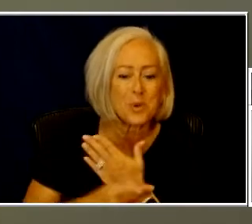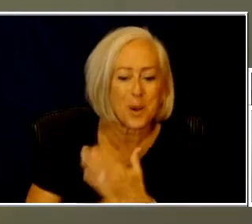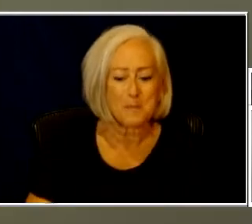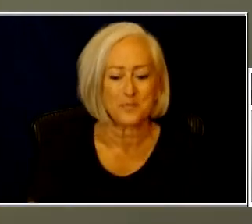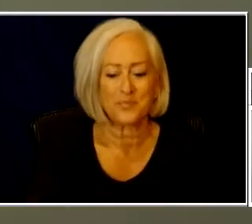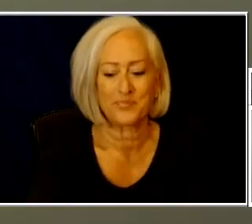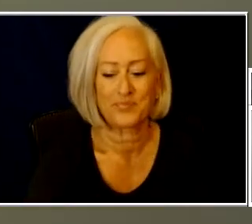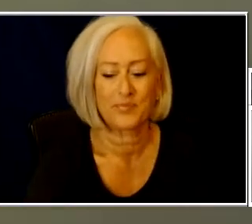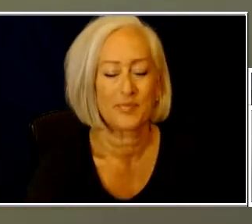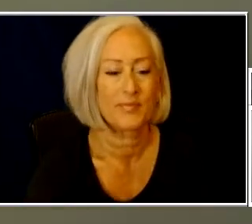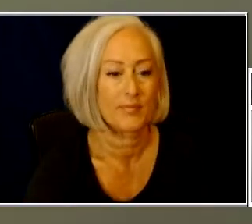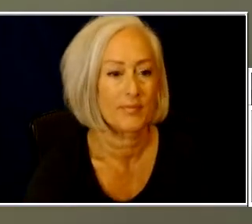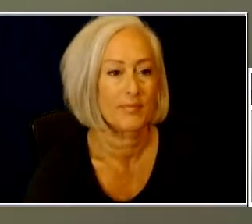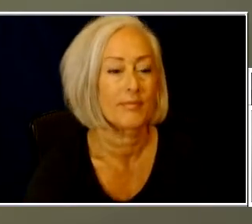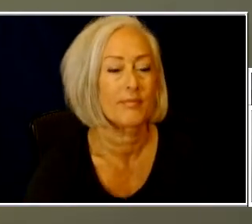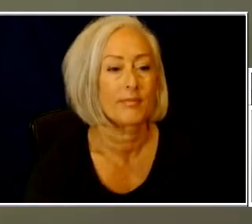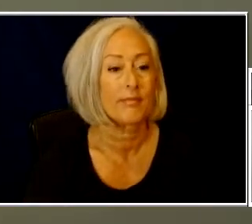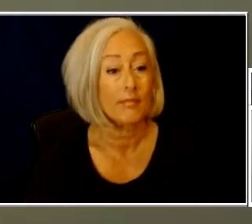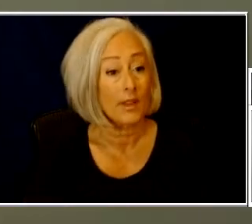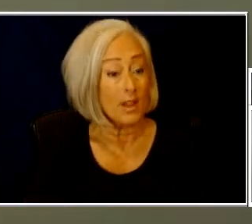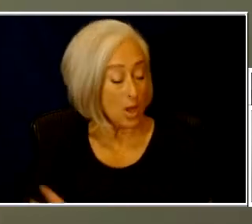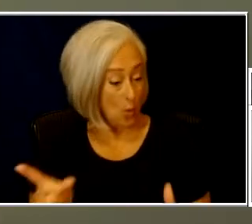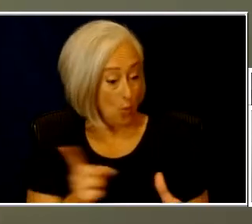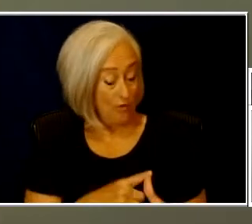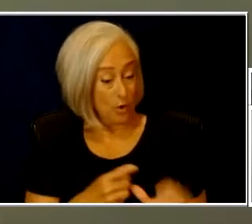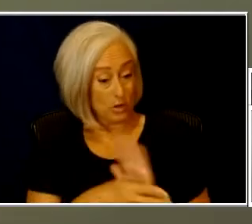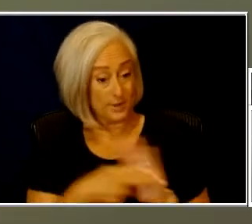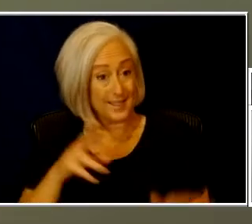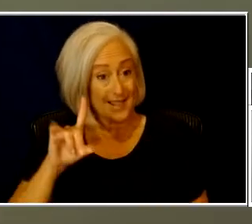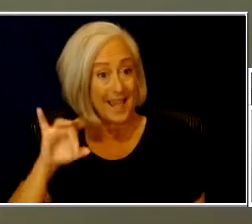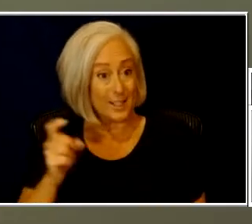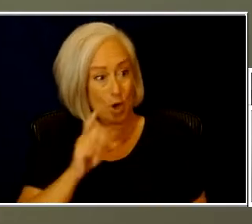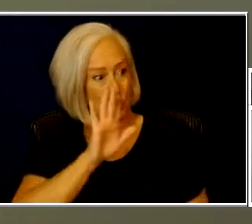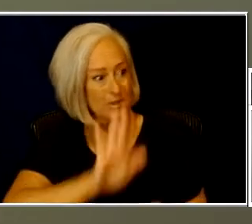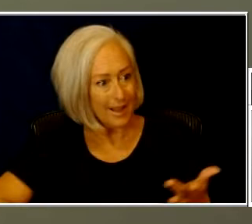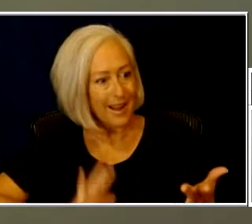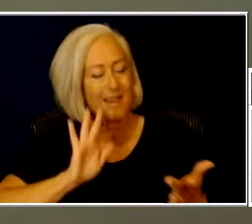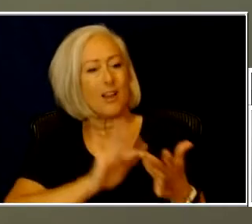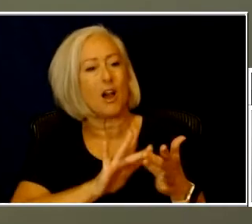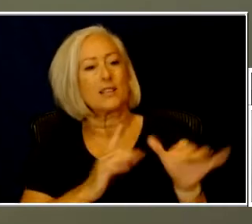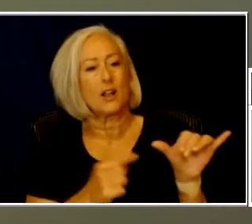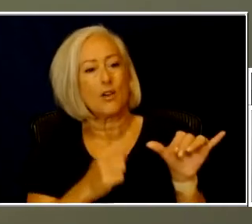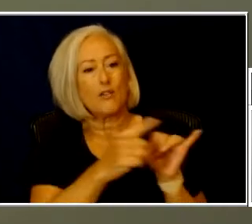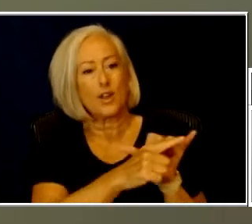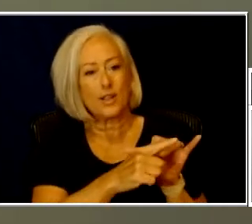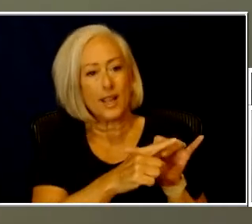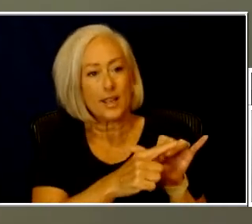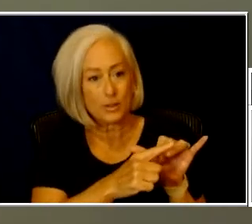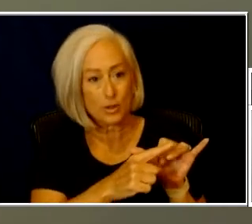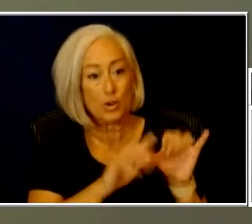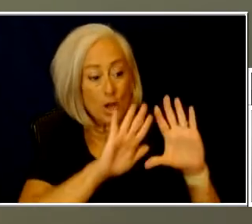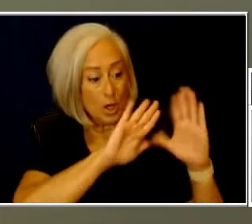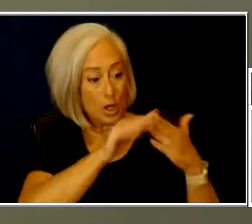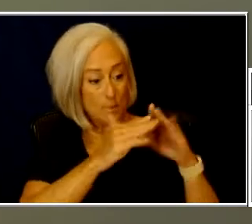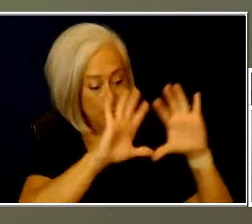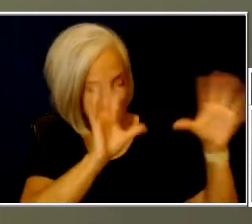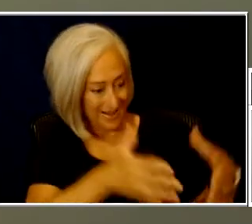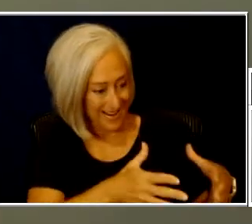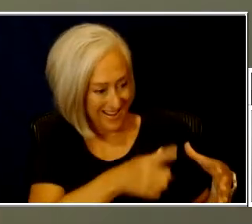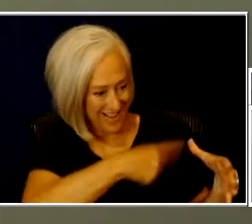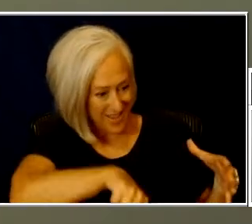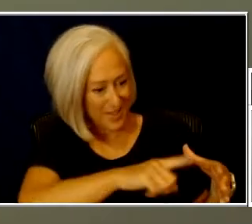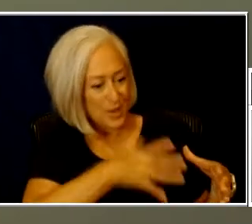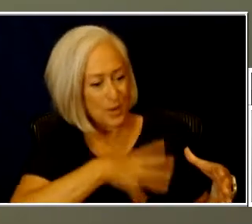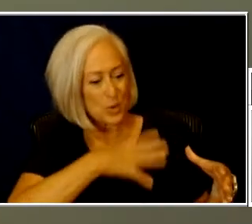Whenever I was first diagnosed and I reached out into the ovarian cancer community, most of the women that I talked to were in their 60s or